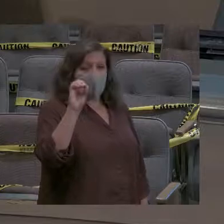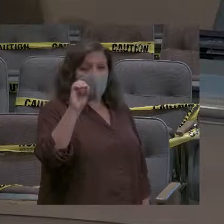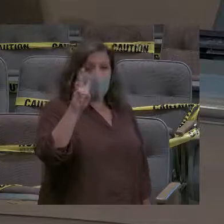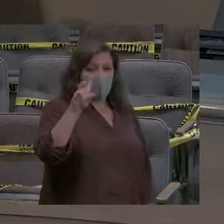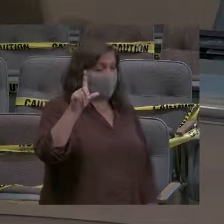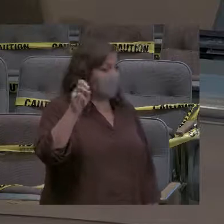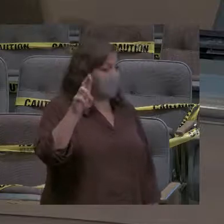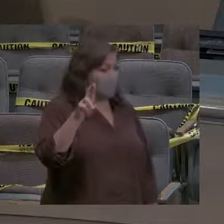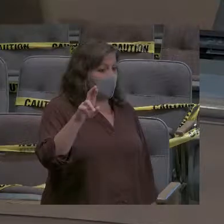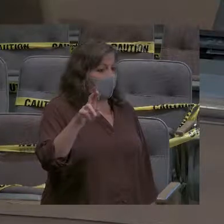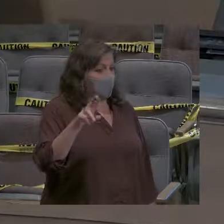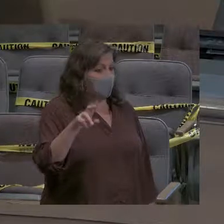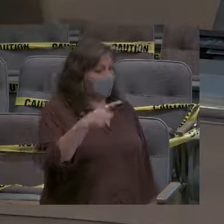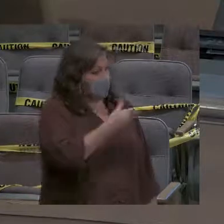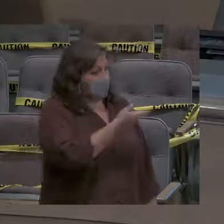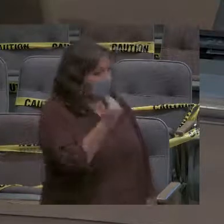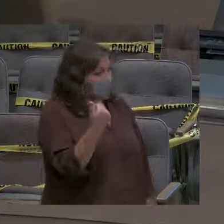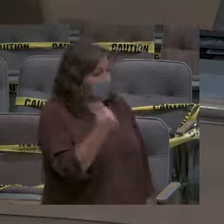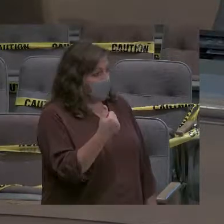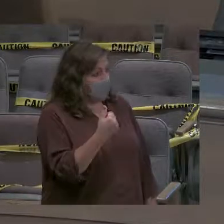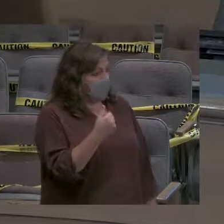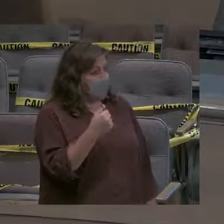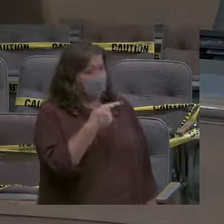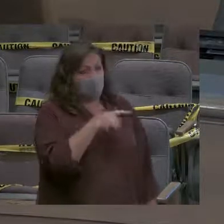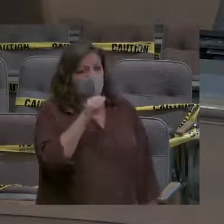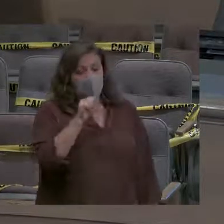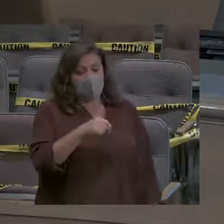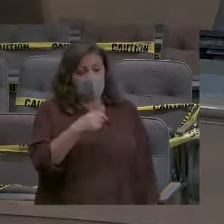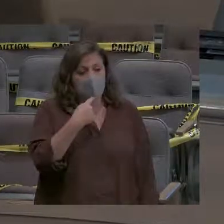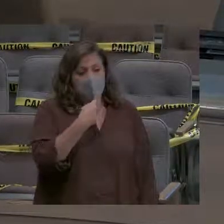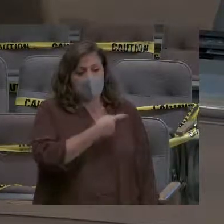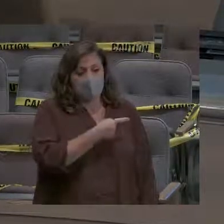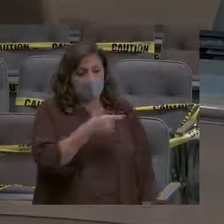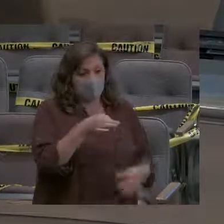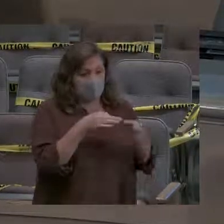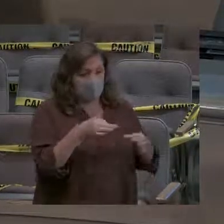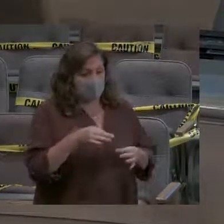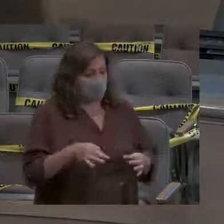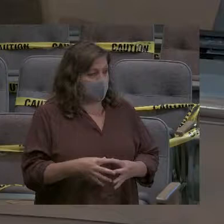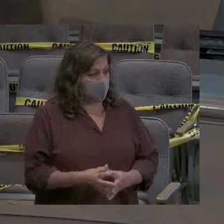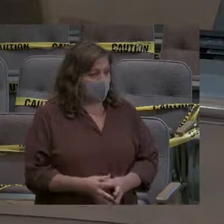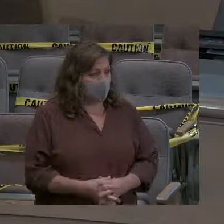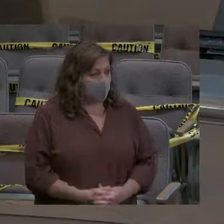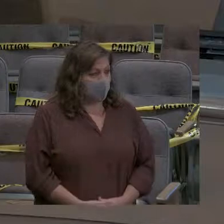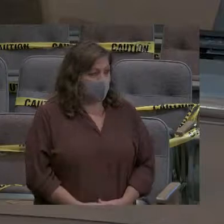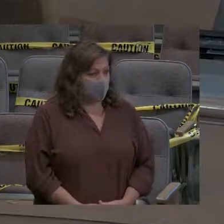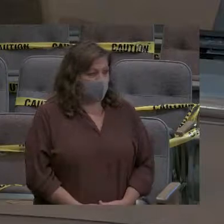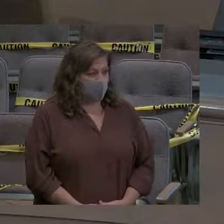to information he's found in the various zip codes. Mr.